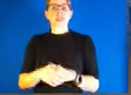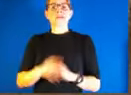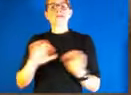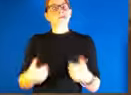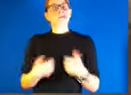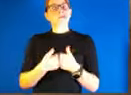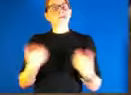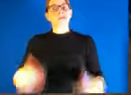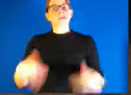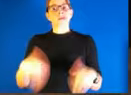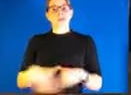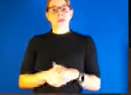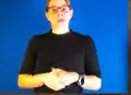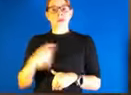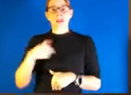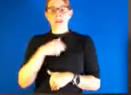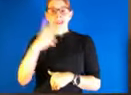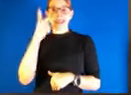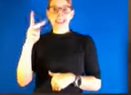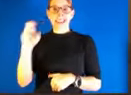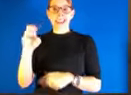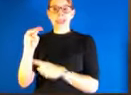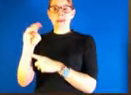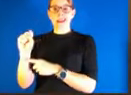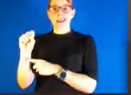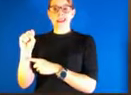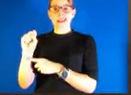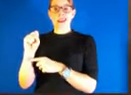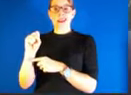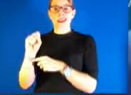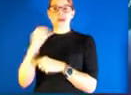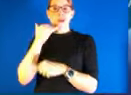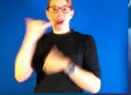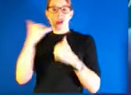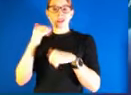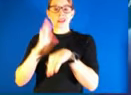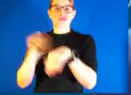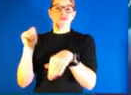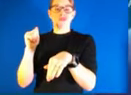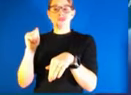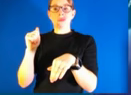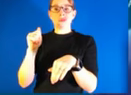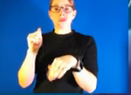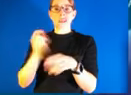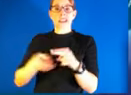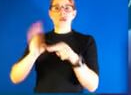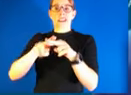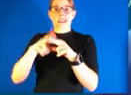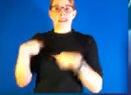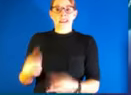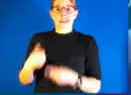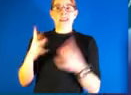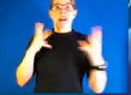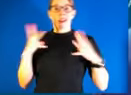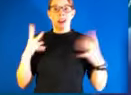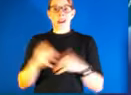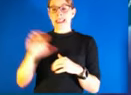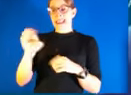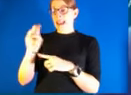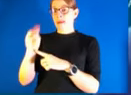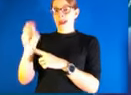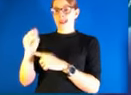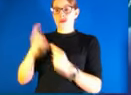challenging. We have seen an increase in our EMS call volumes as well since the holidays. The struggle we have with EMS is we